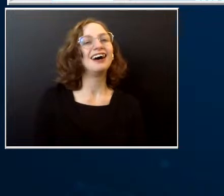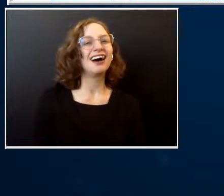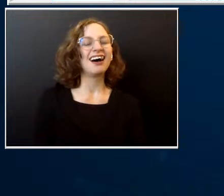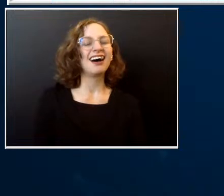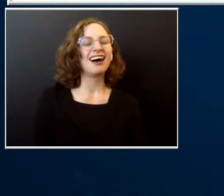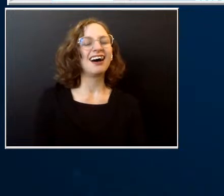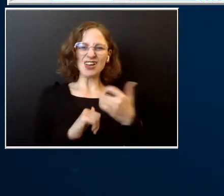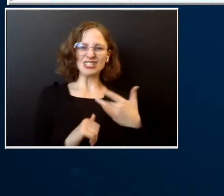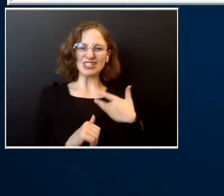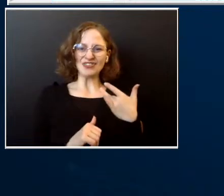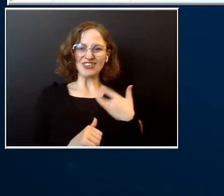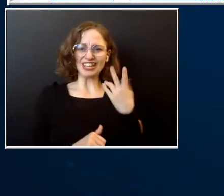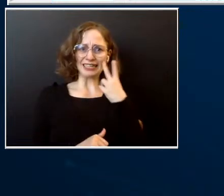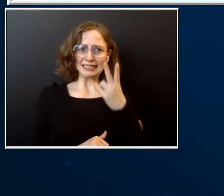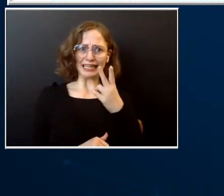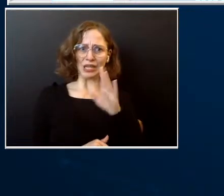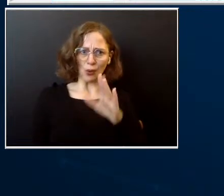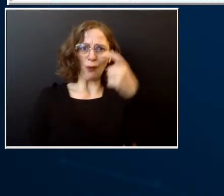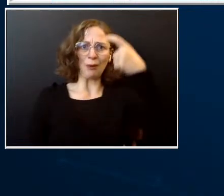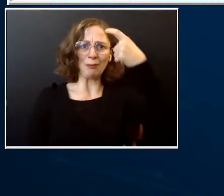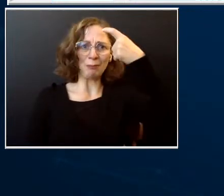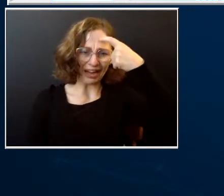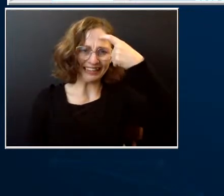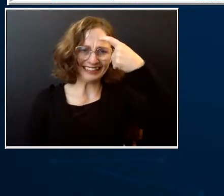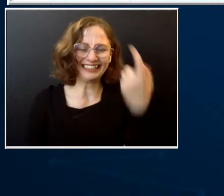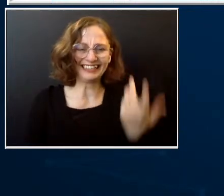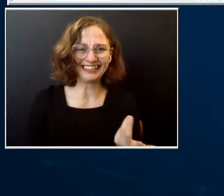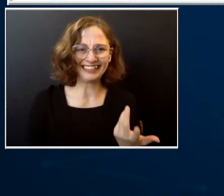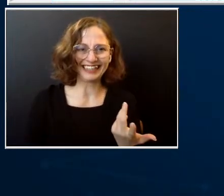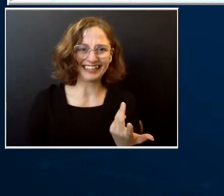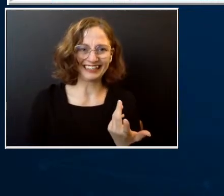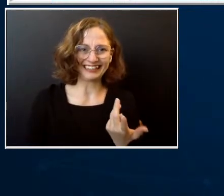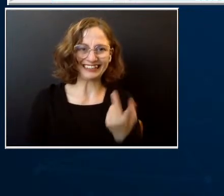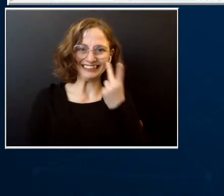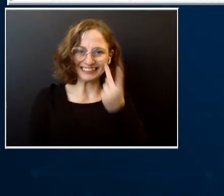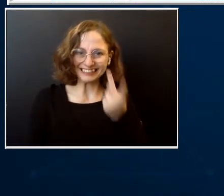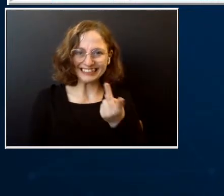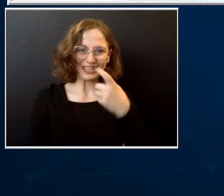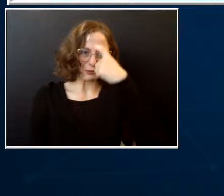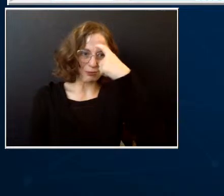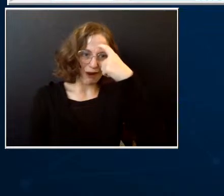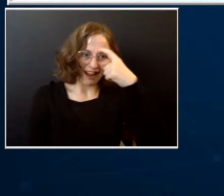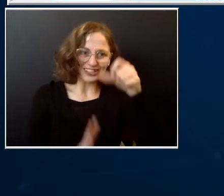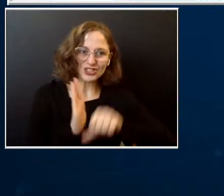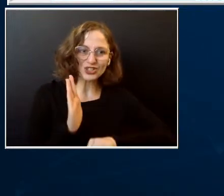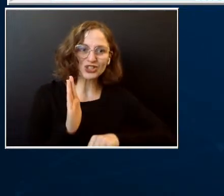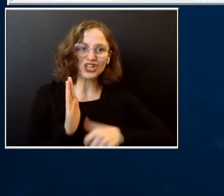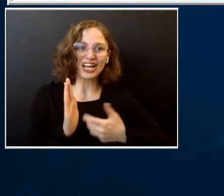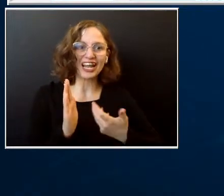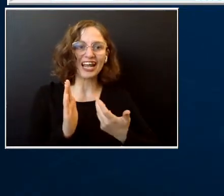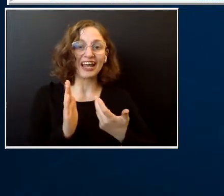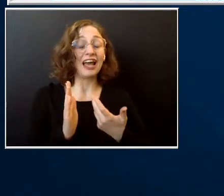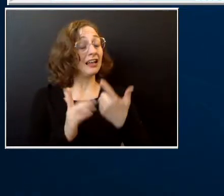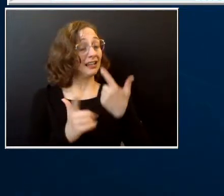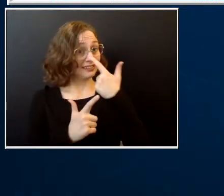see your brain and you undergoing brain surgery? It's definitely